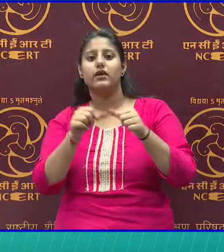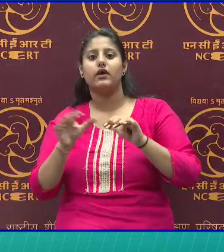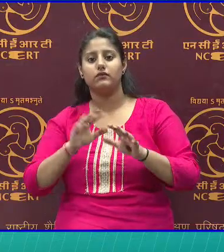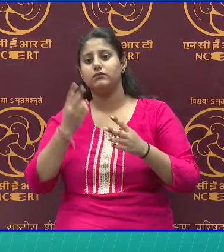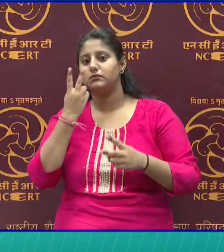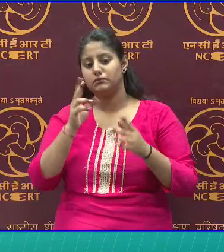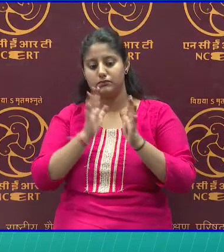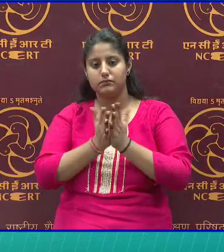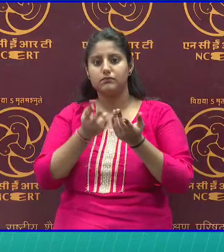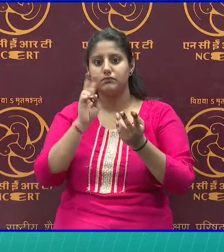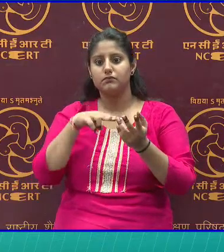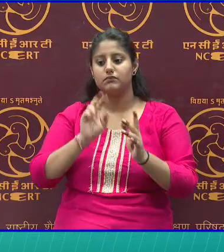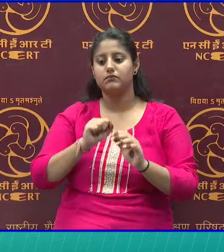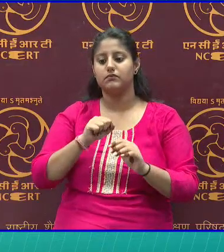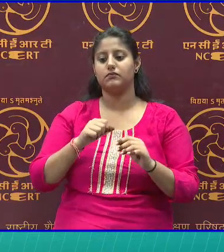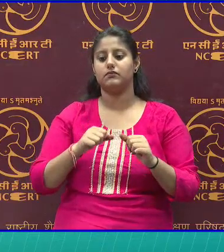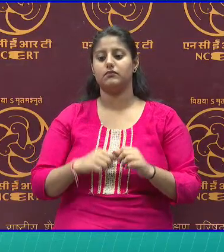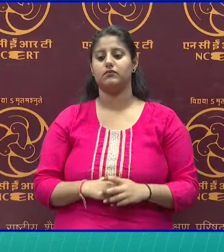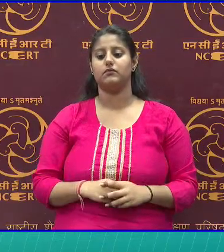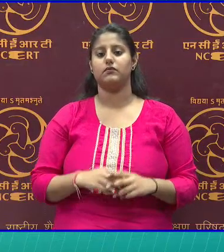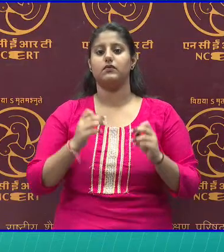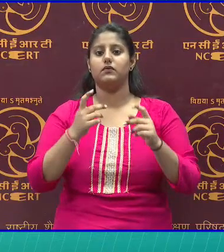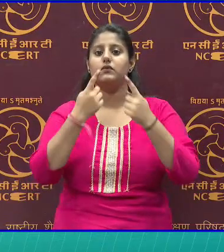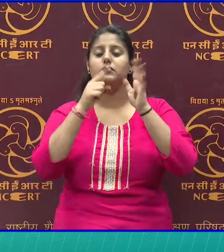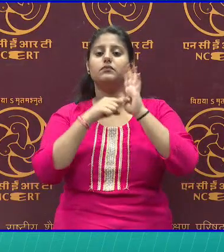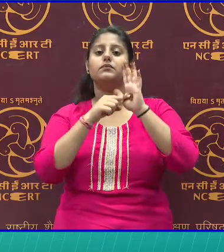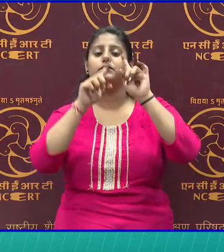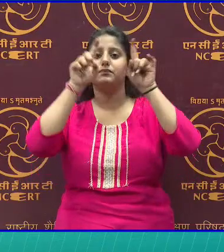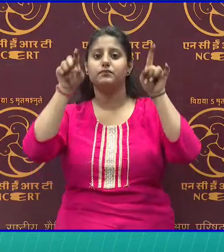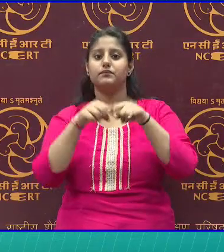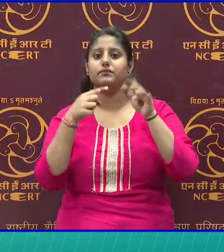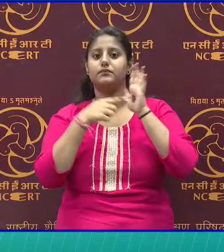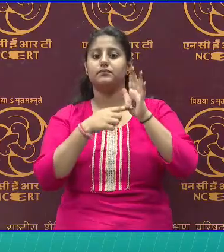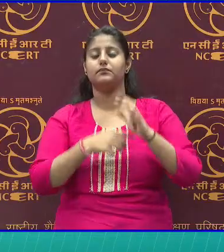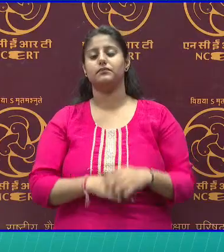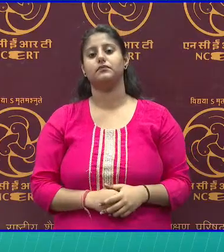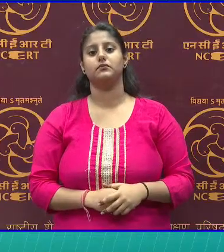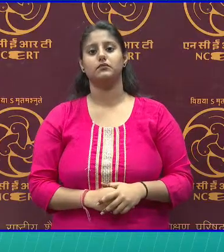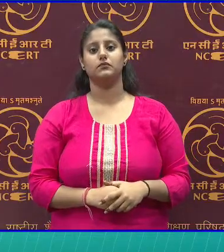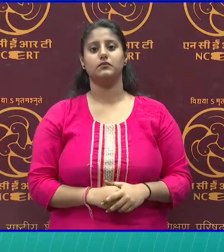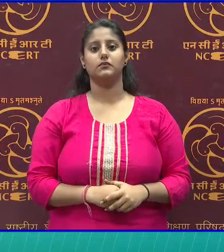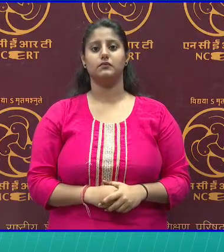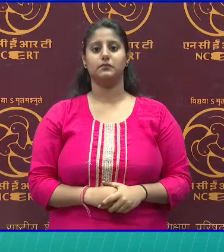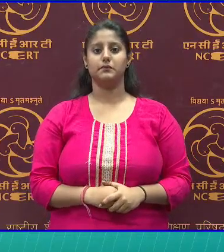certain, I can show you that through this as well.